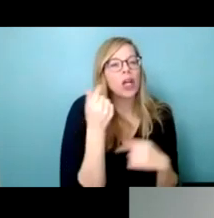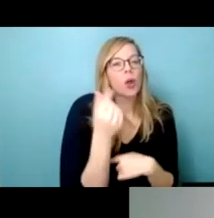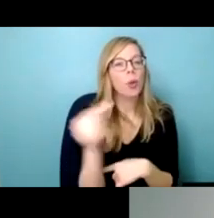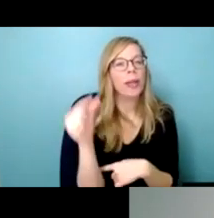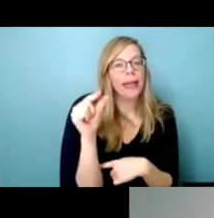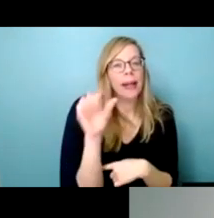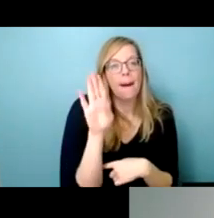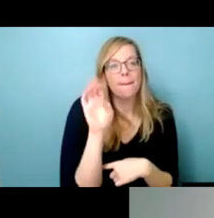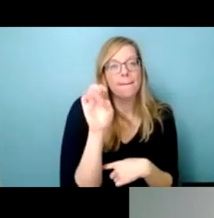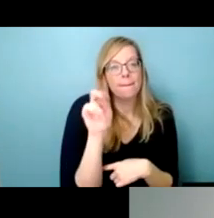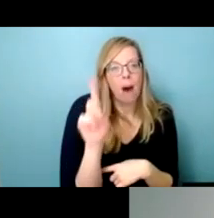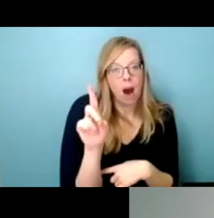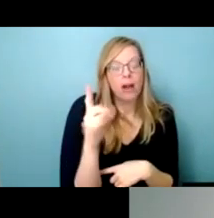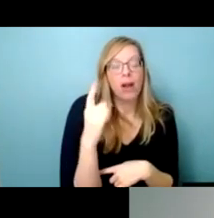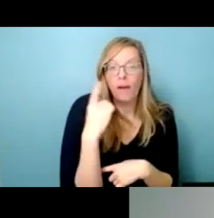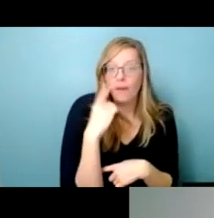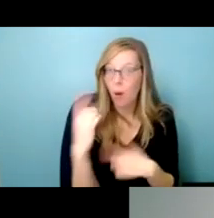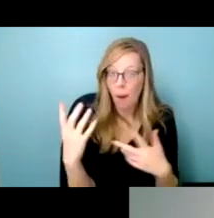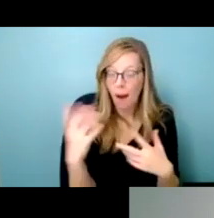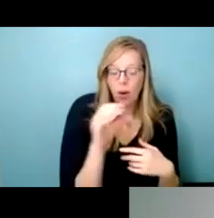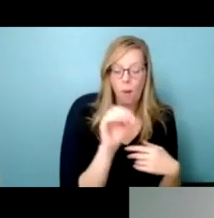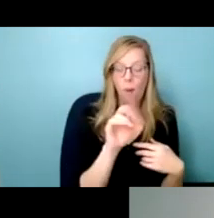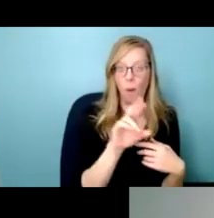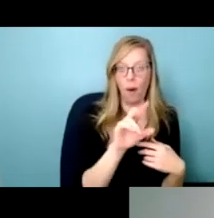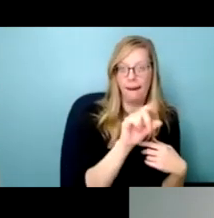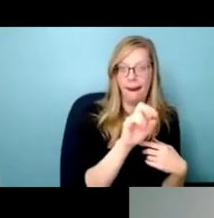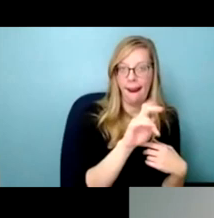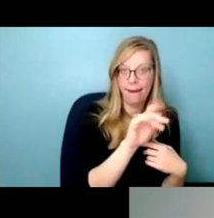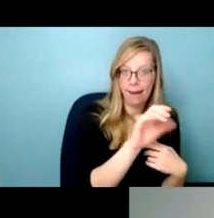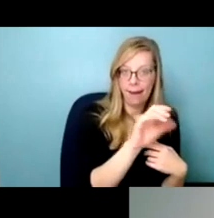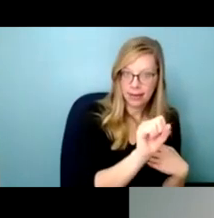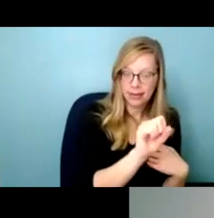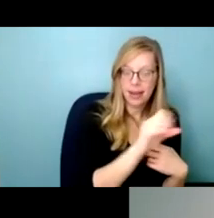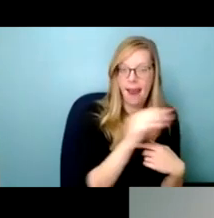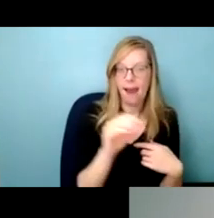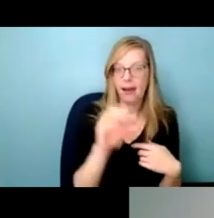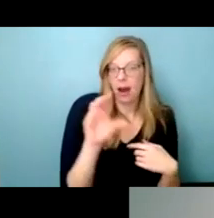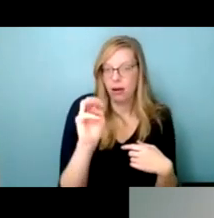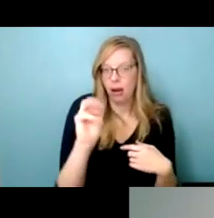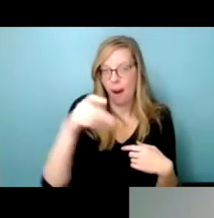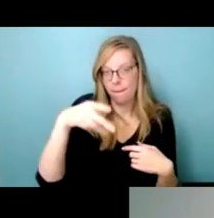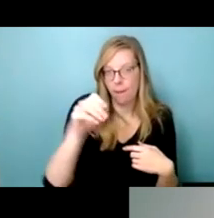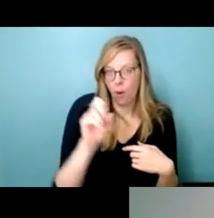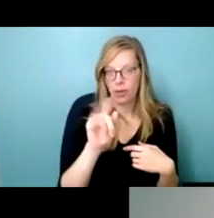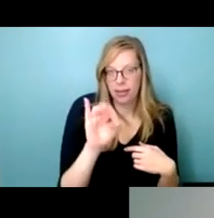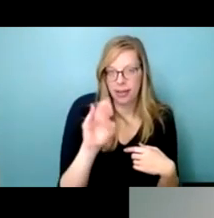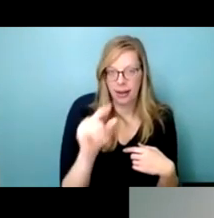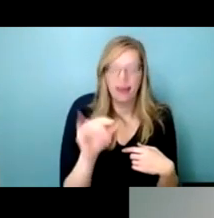organics and composting. So that's kind of the trend that we're seeing right now.